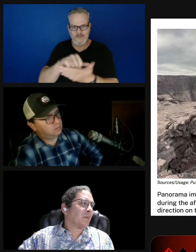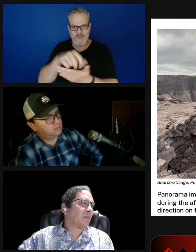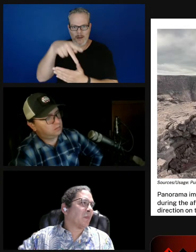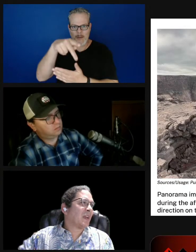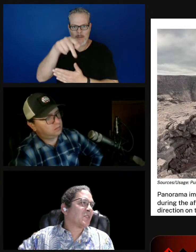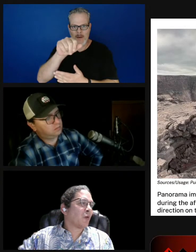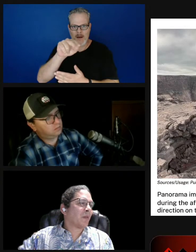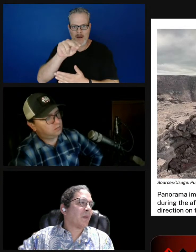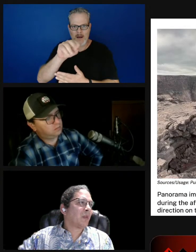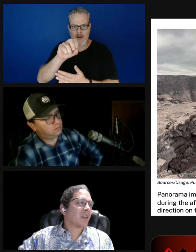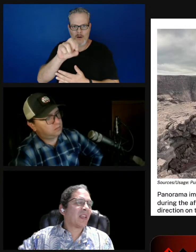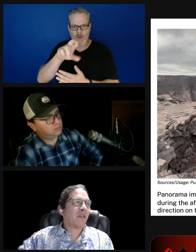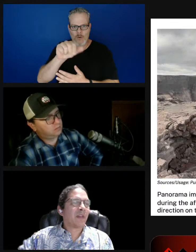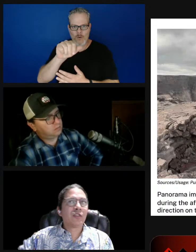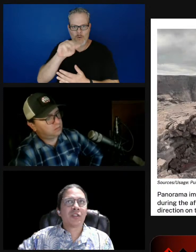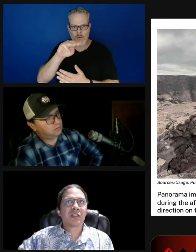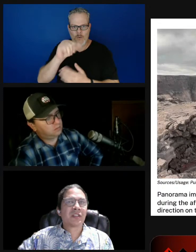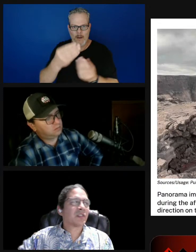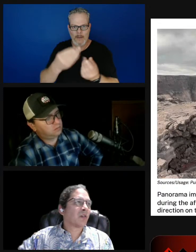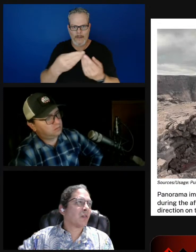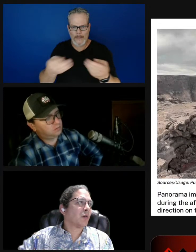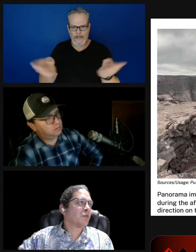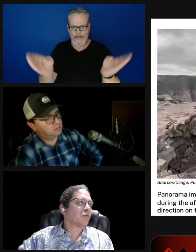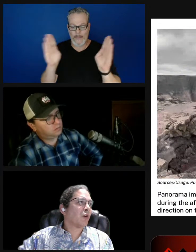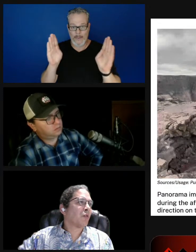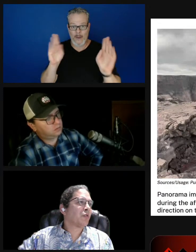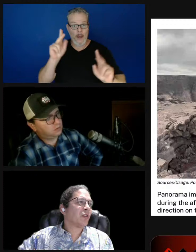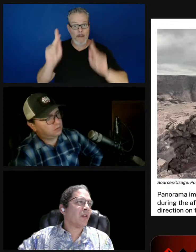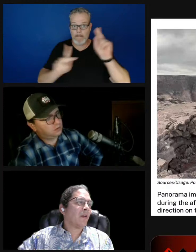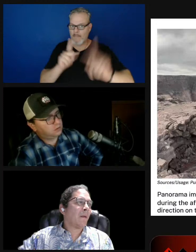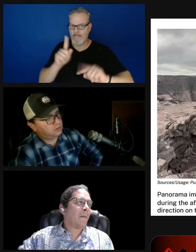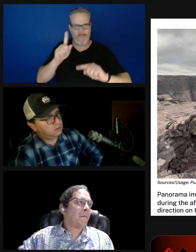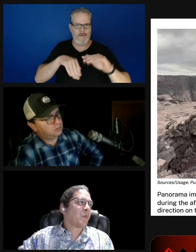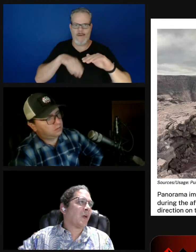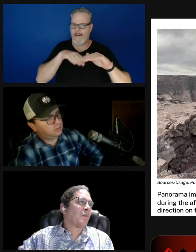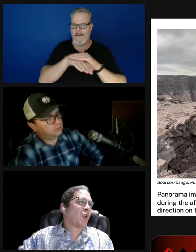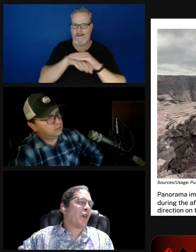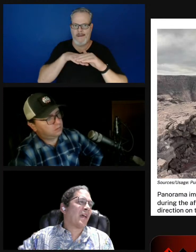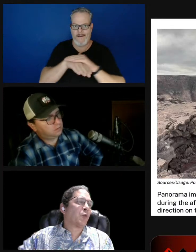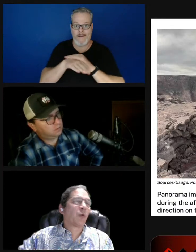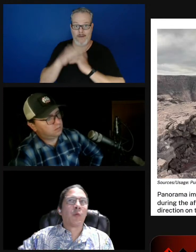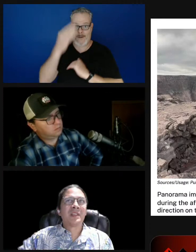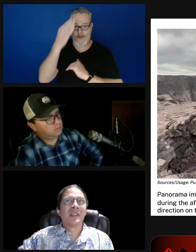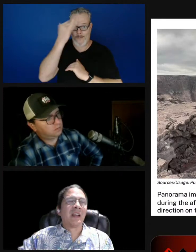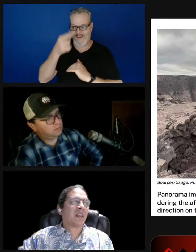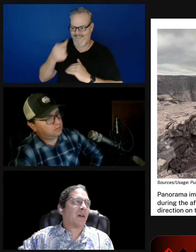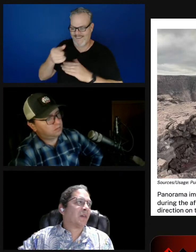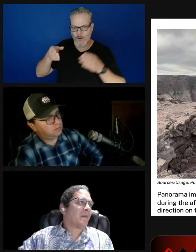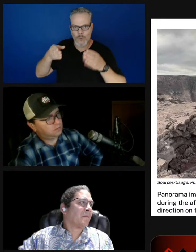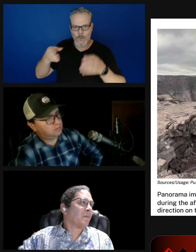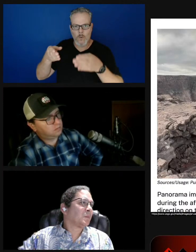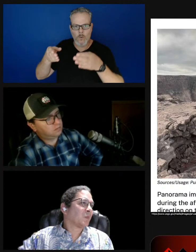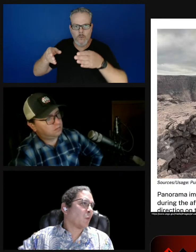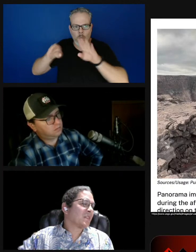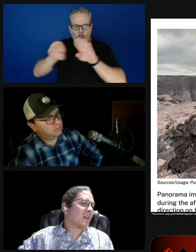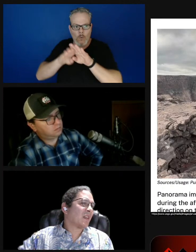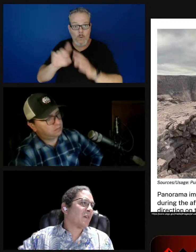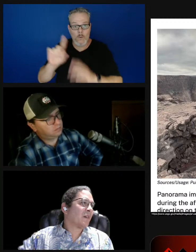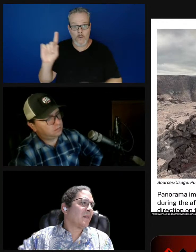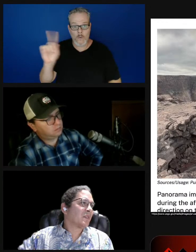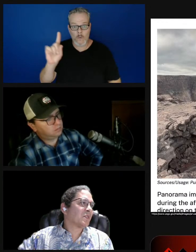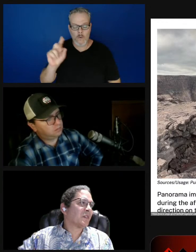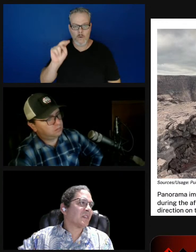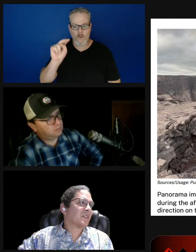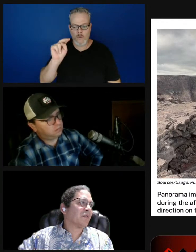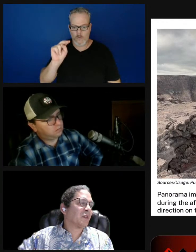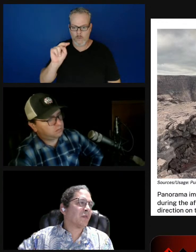is a place where the public cannot reach. This is the closed road on that northwest side of the caldera, the west side of the